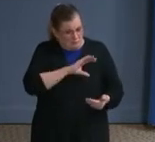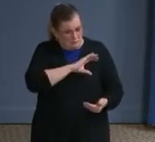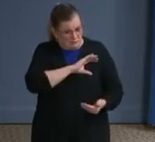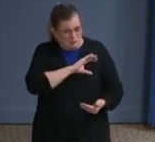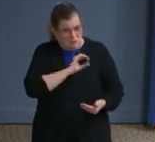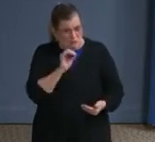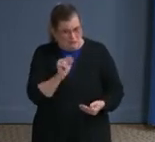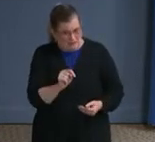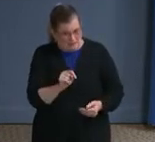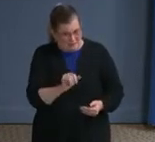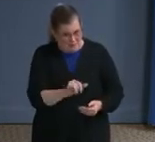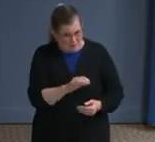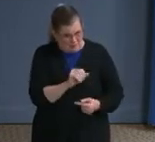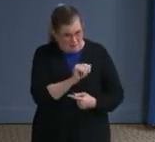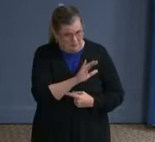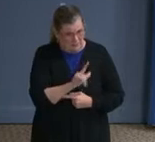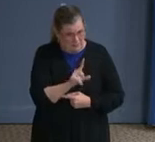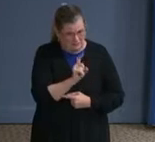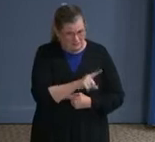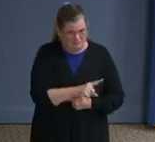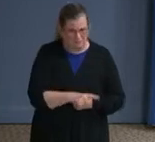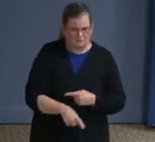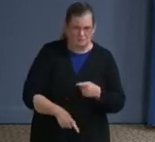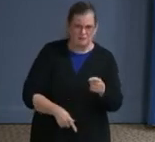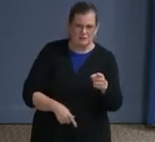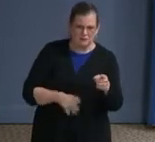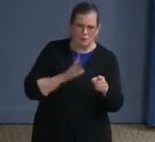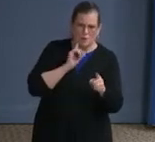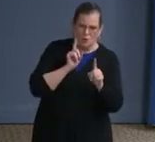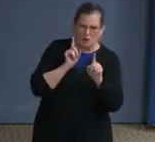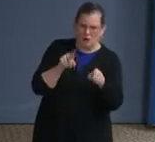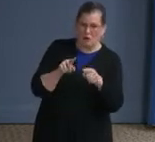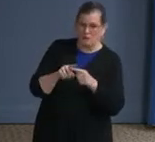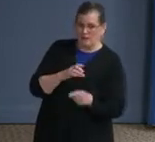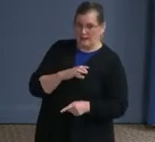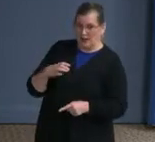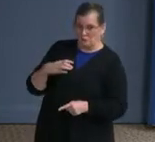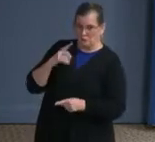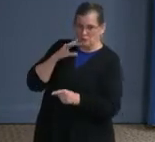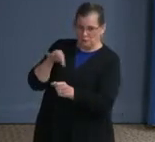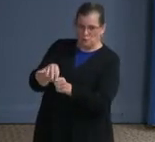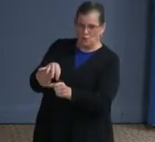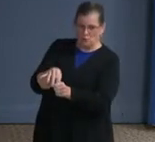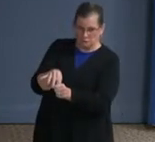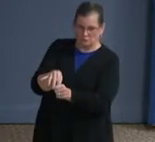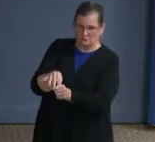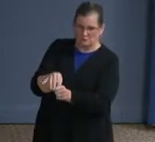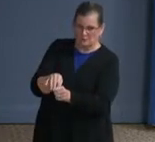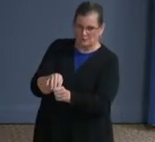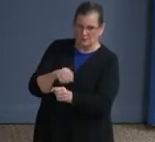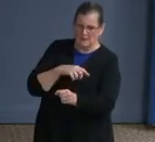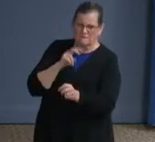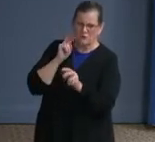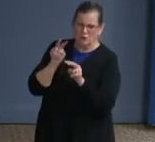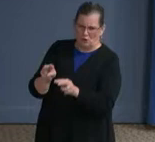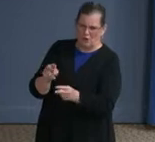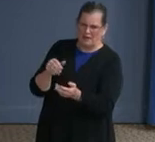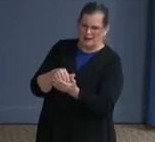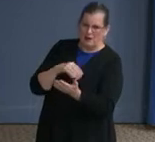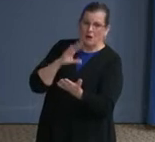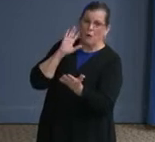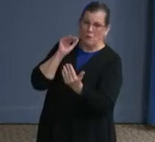bill? I think it will be going to the council tomorrow. And I have to look at it again, but I expect I'll be voting